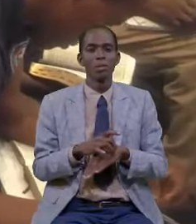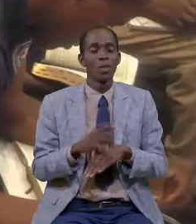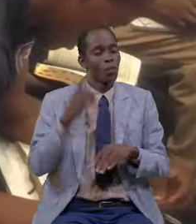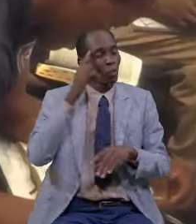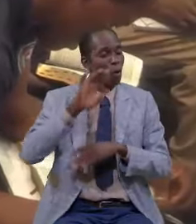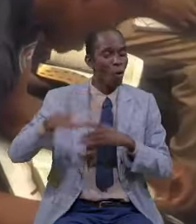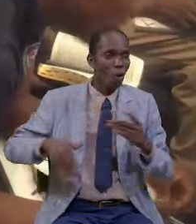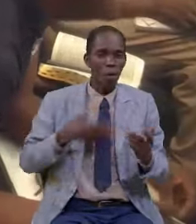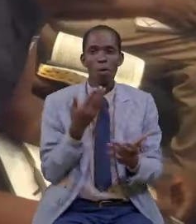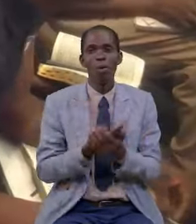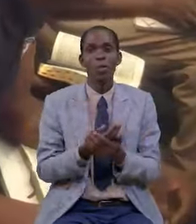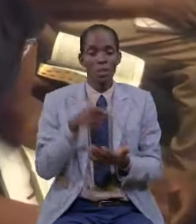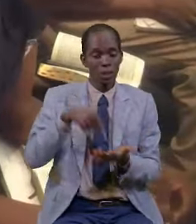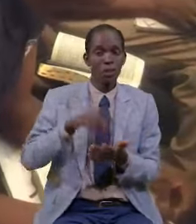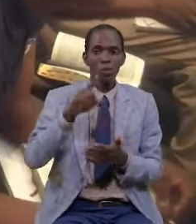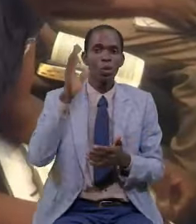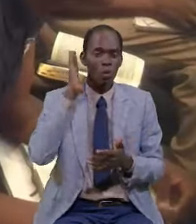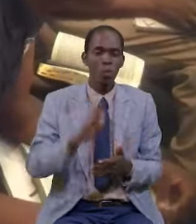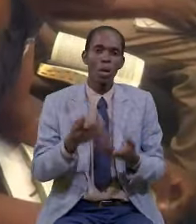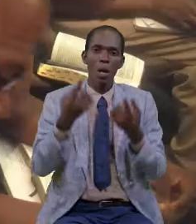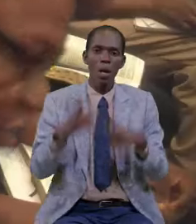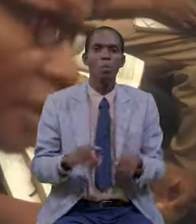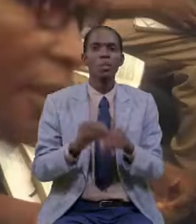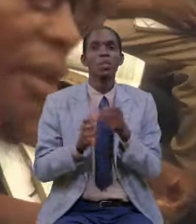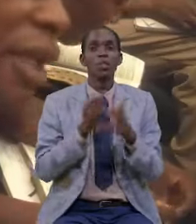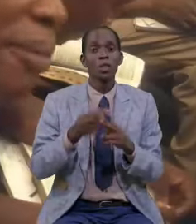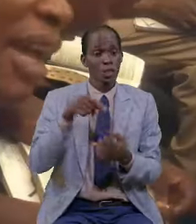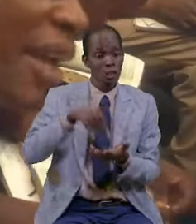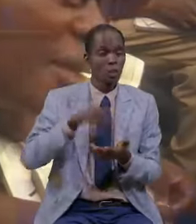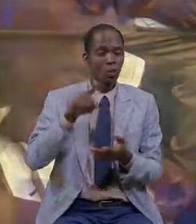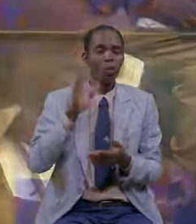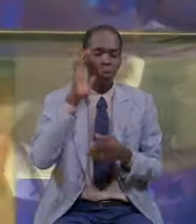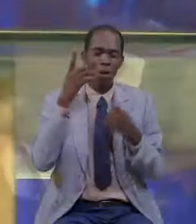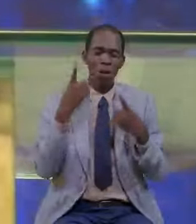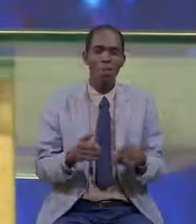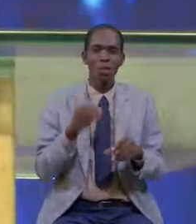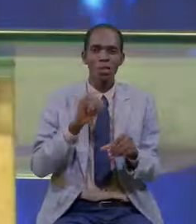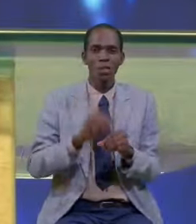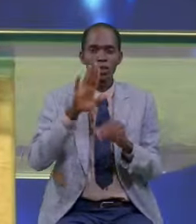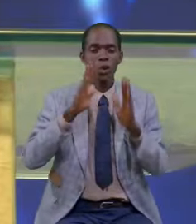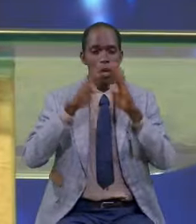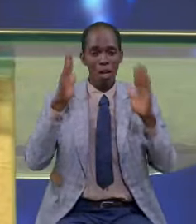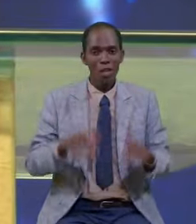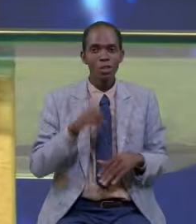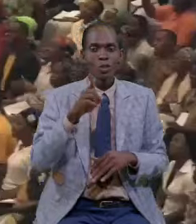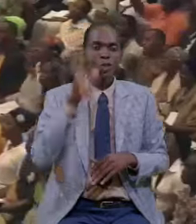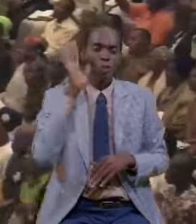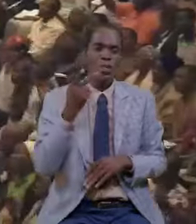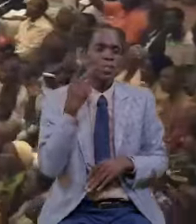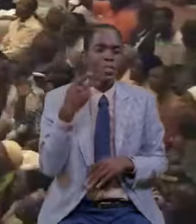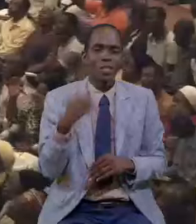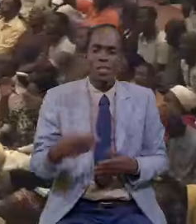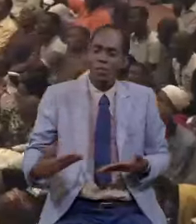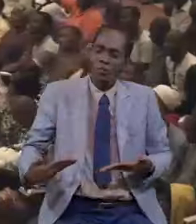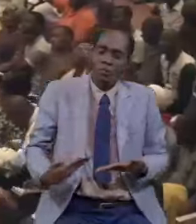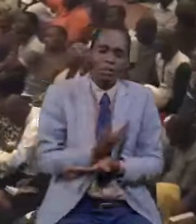one will be fulfilled this one will happen in your house you're going to see the refreshing of that